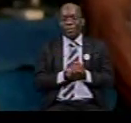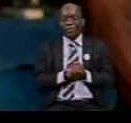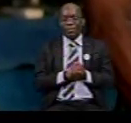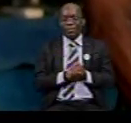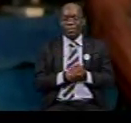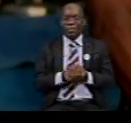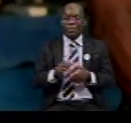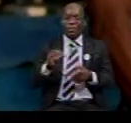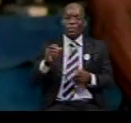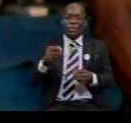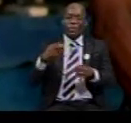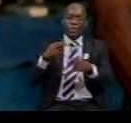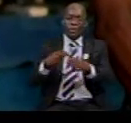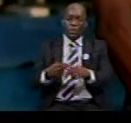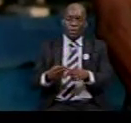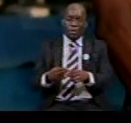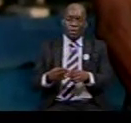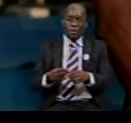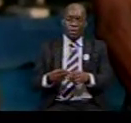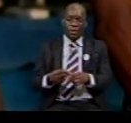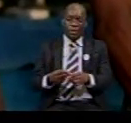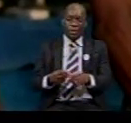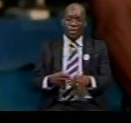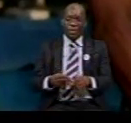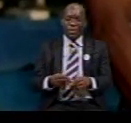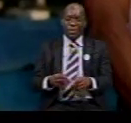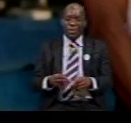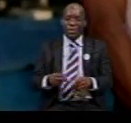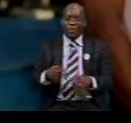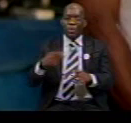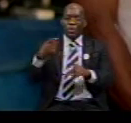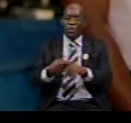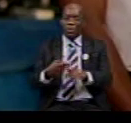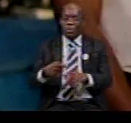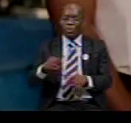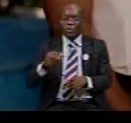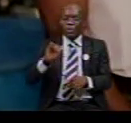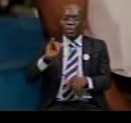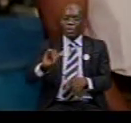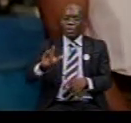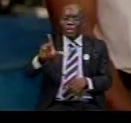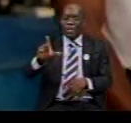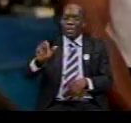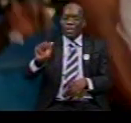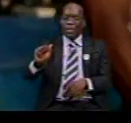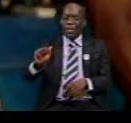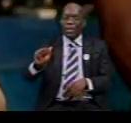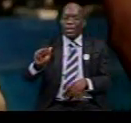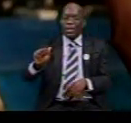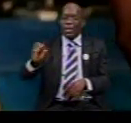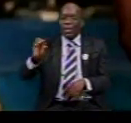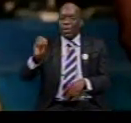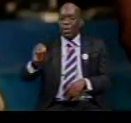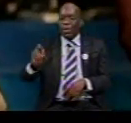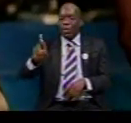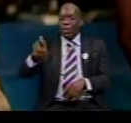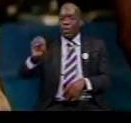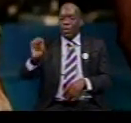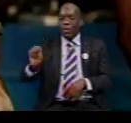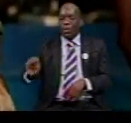mi ni te ba olegbon mo wa lati ilu larangun mo gbe isoro